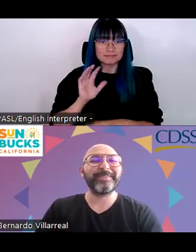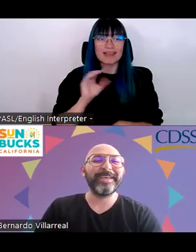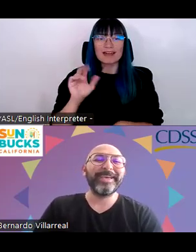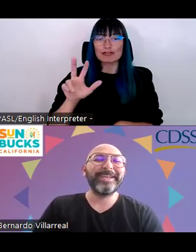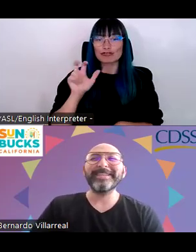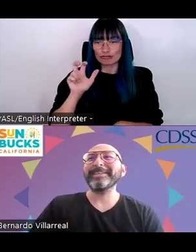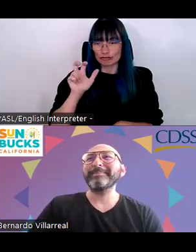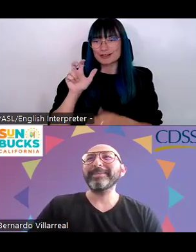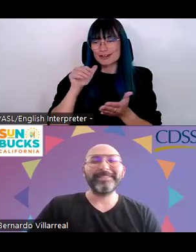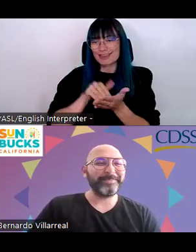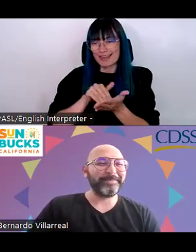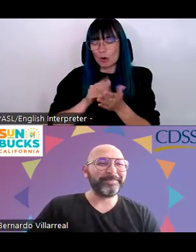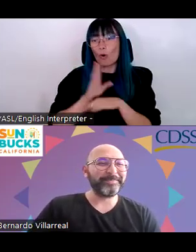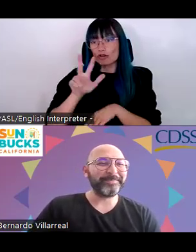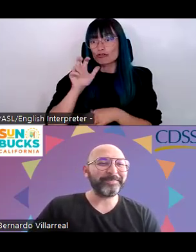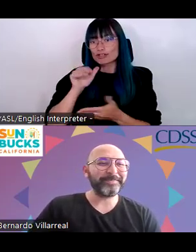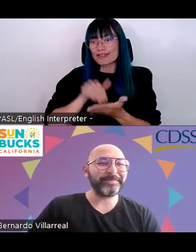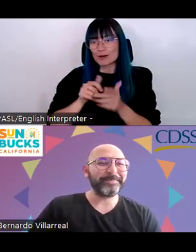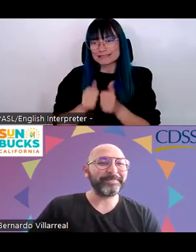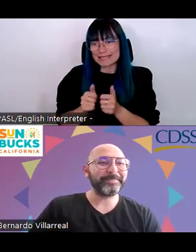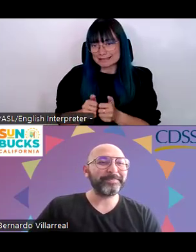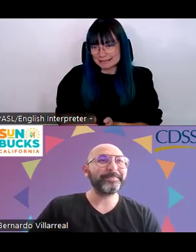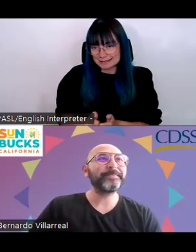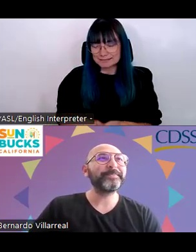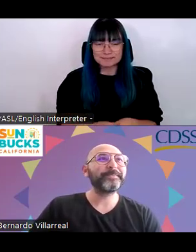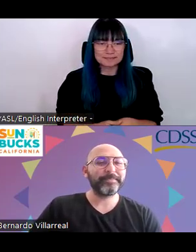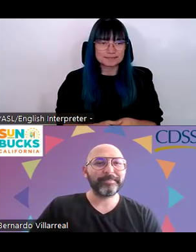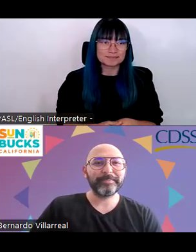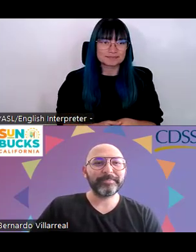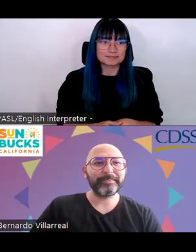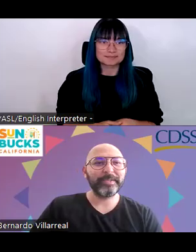300,000 texts. Next slide, please.